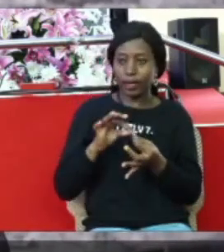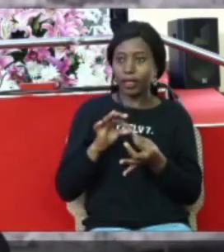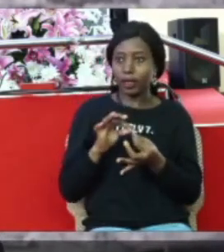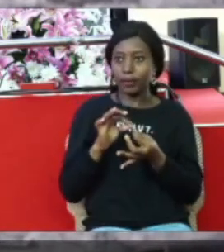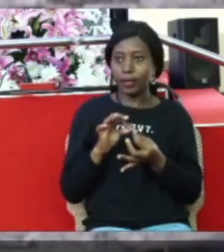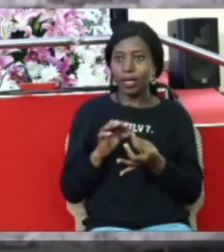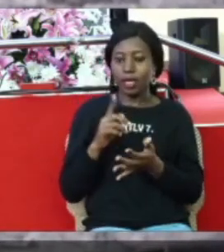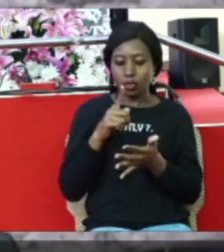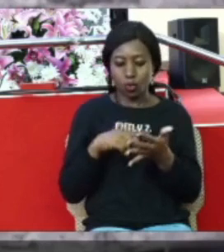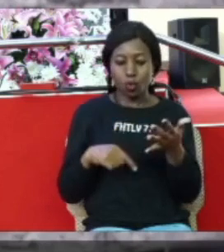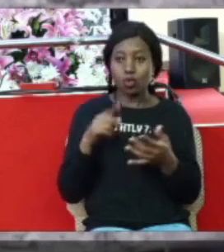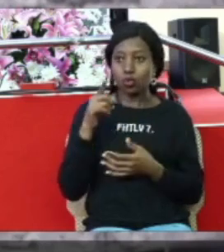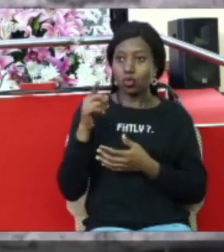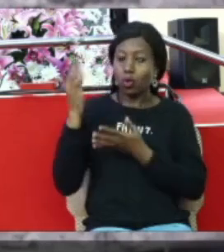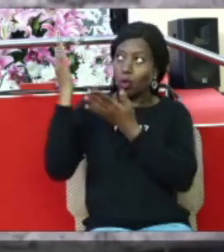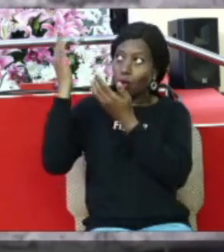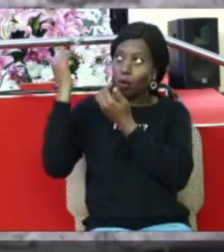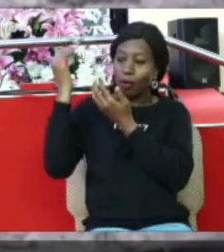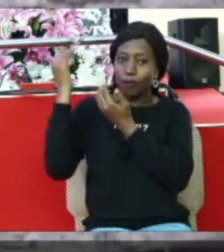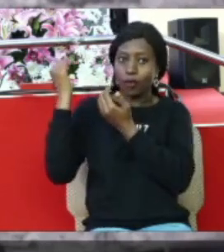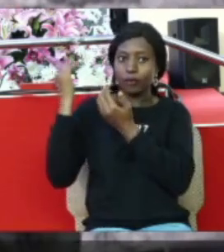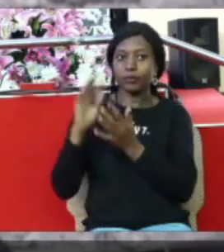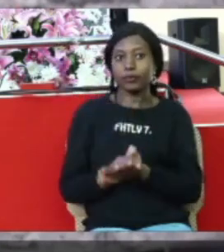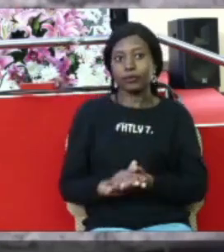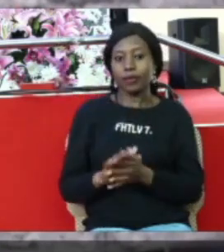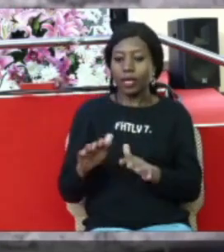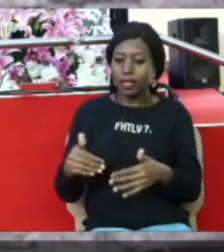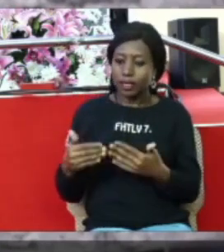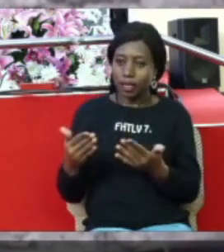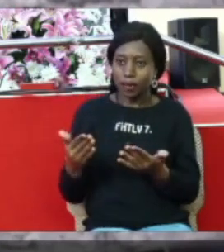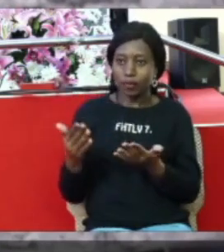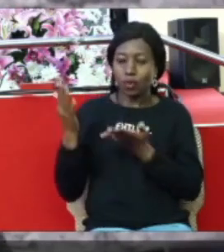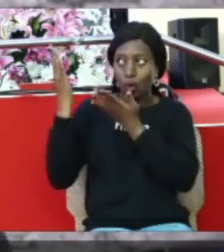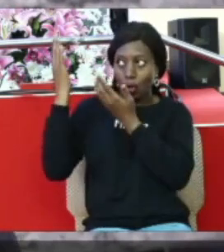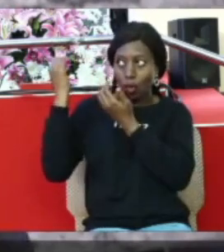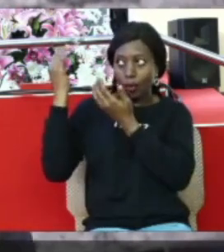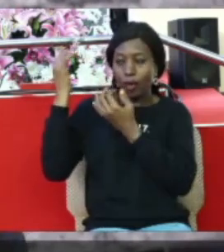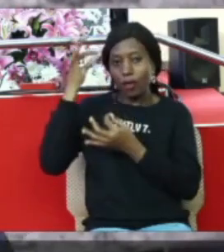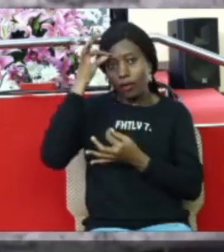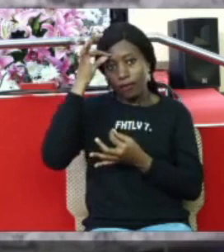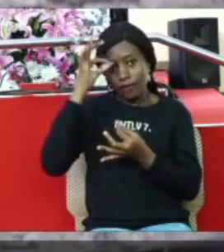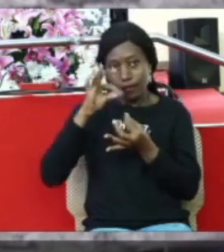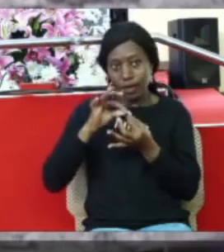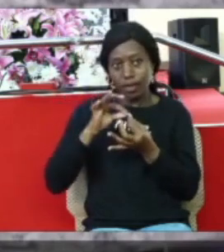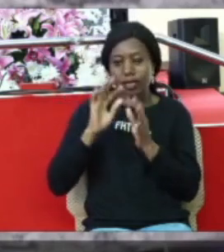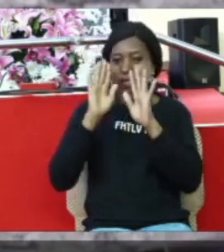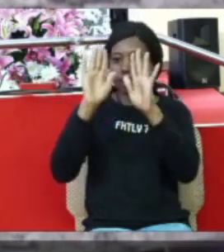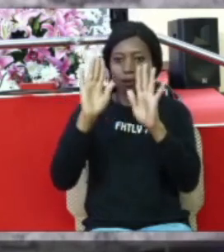things hoped for. Faith gives substance to our hopes. So faith is a key for